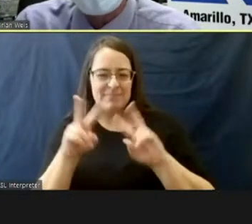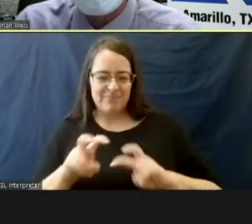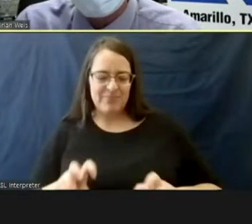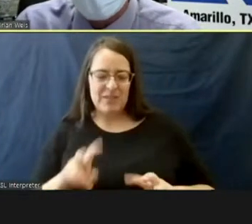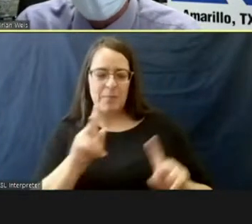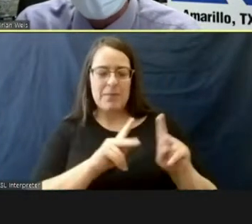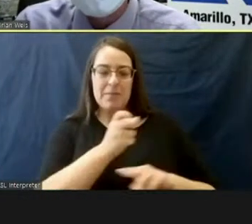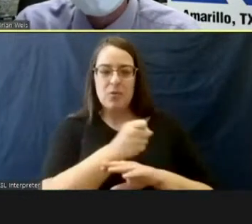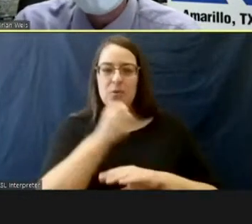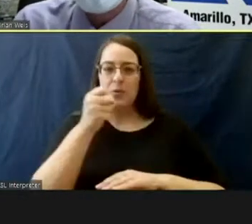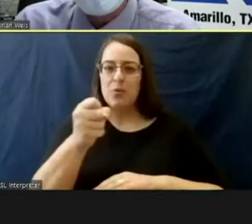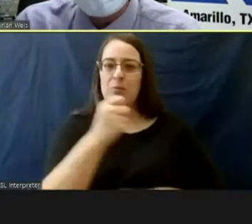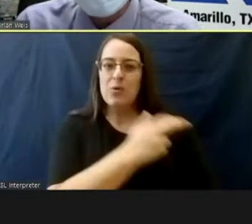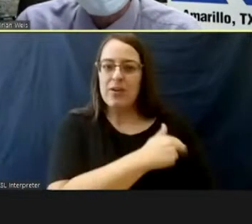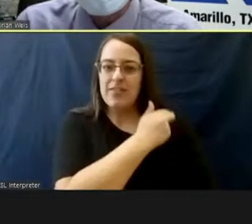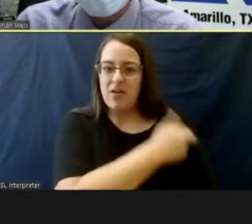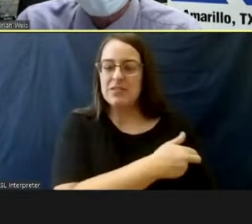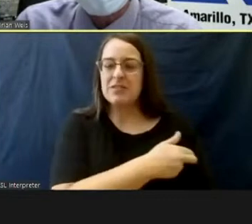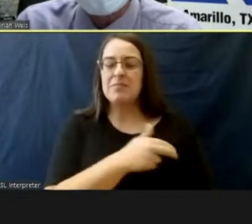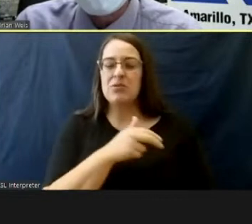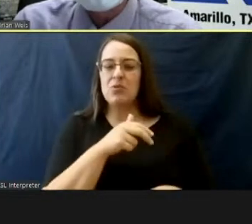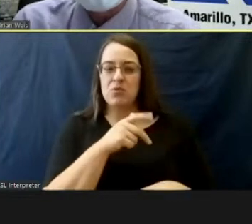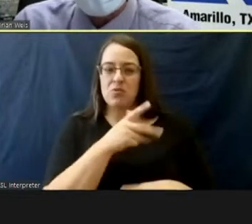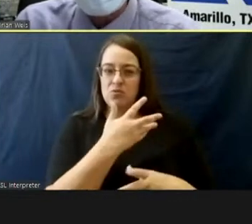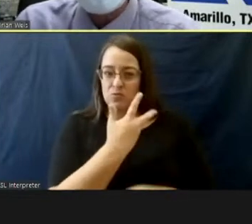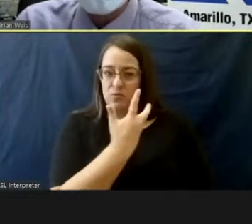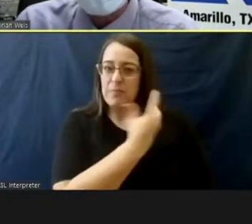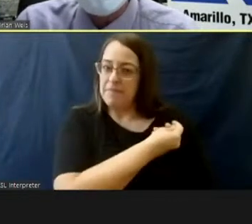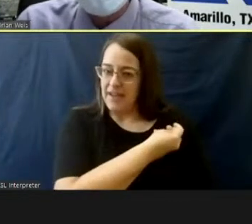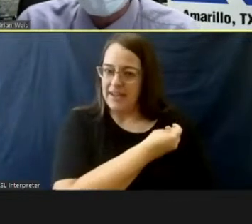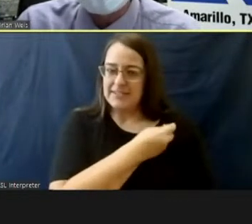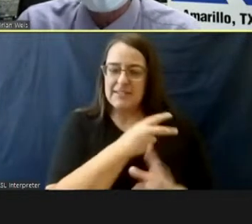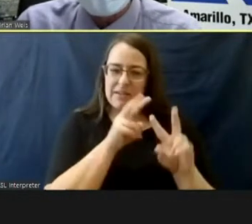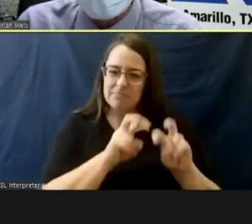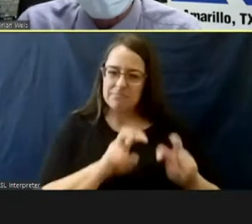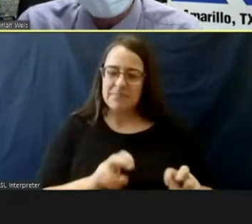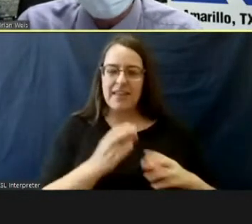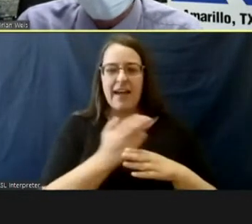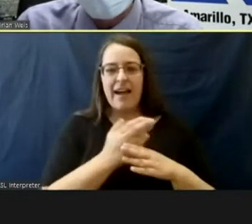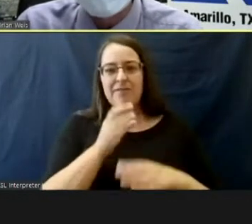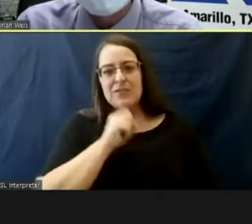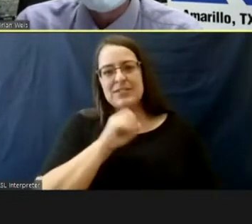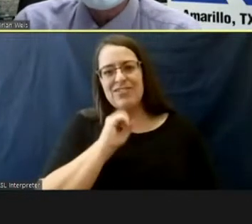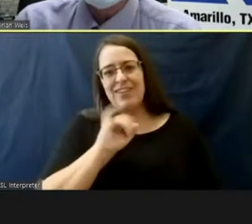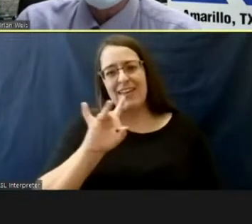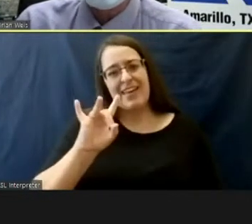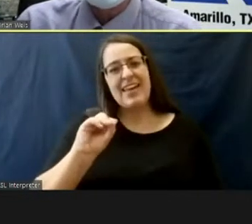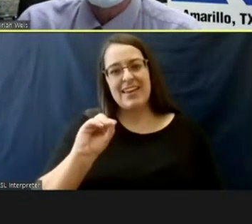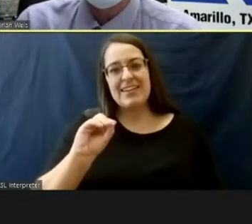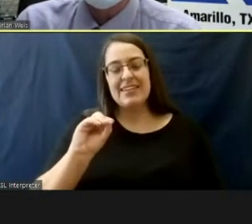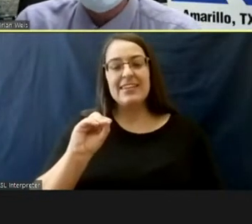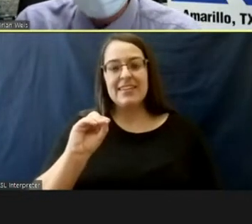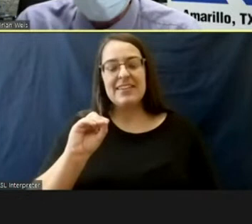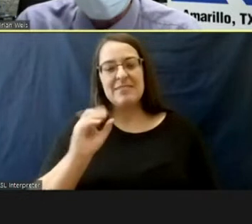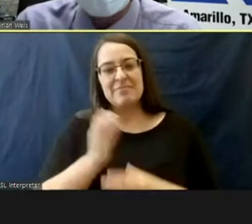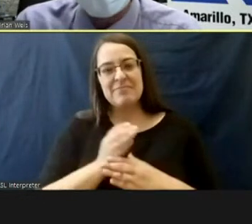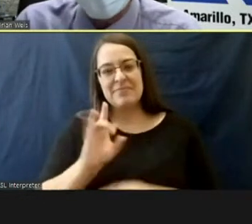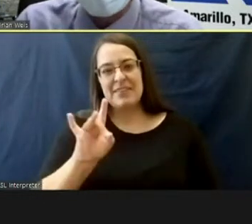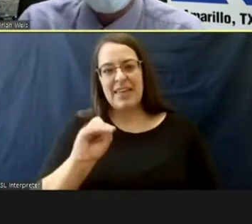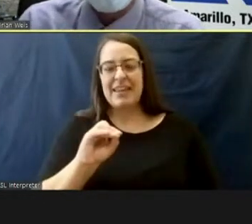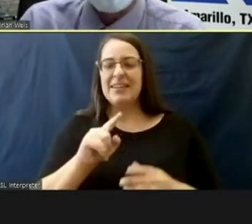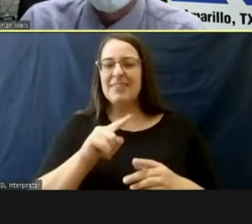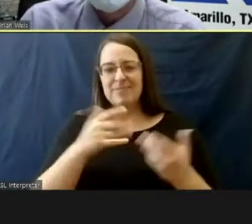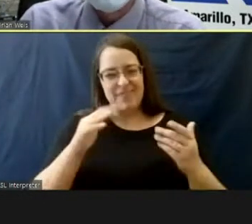hospitalized or pass away who are vaccinated from COVID. The average age is normally about 80 years old, and these are people with